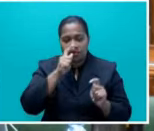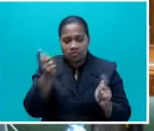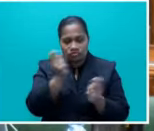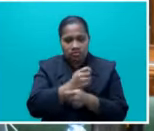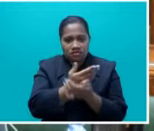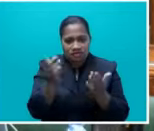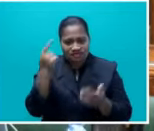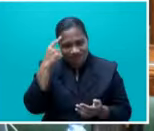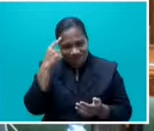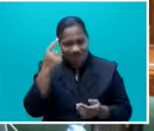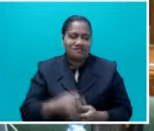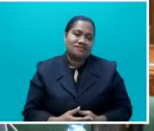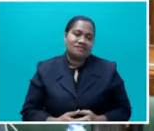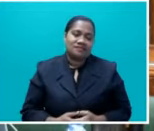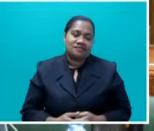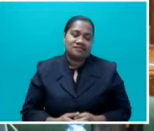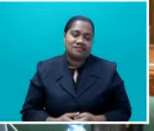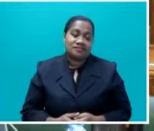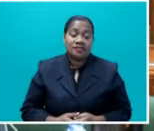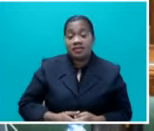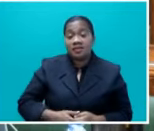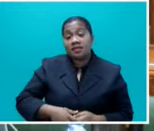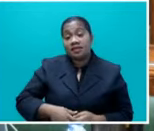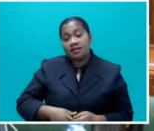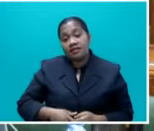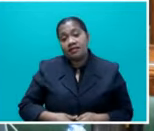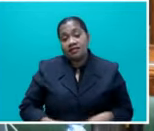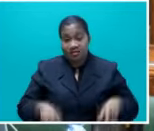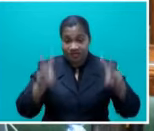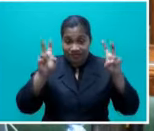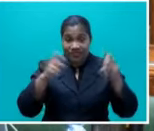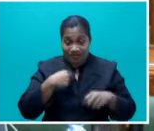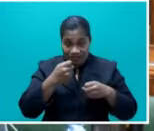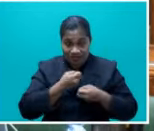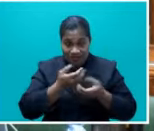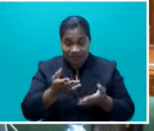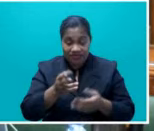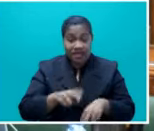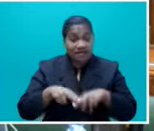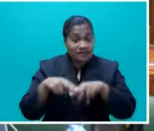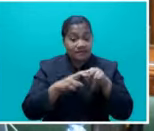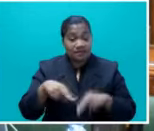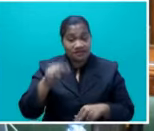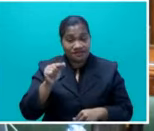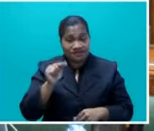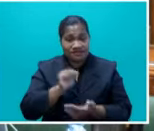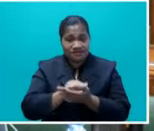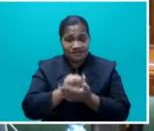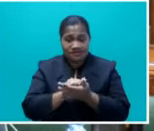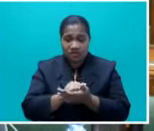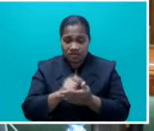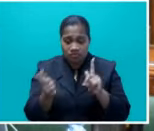anything." Madam Speaker, let me go back to the statement that I have made earlier that Fiji needed a fundamental